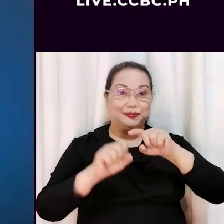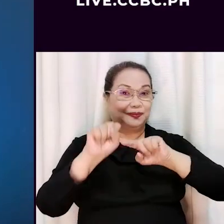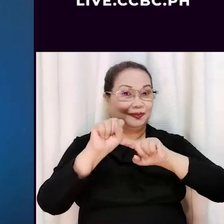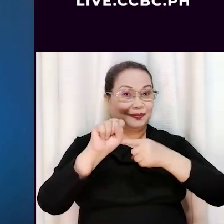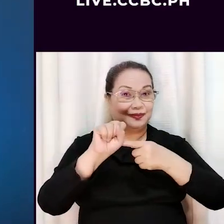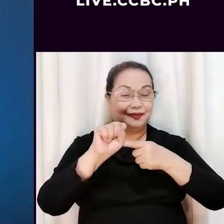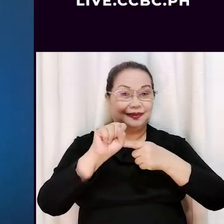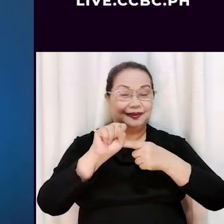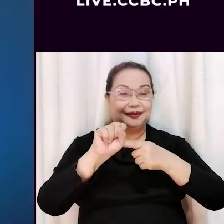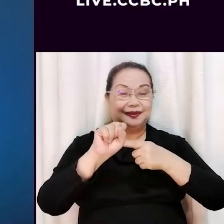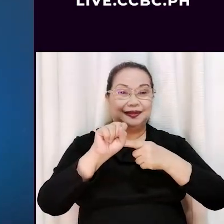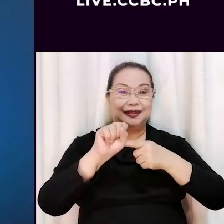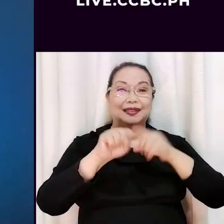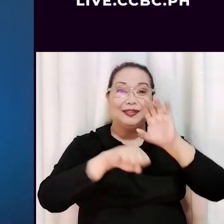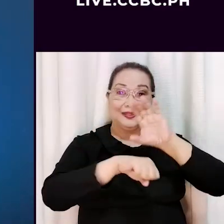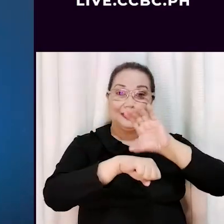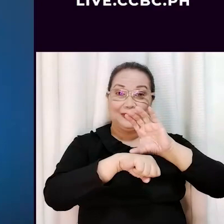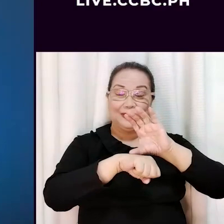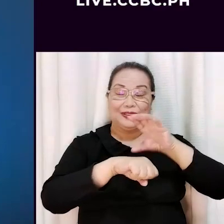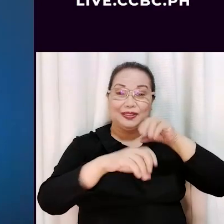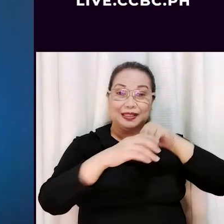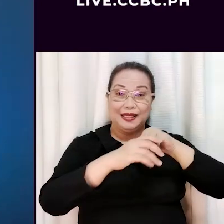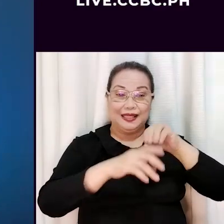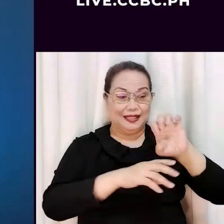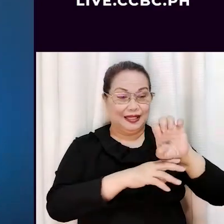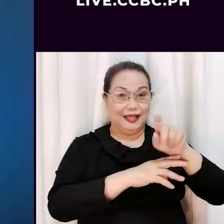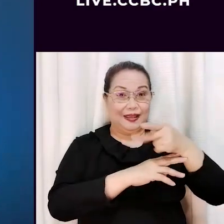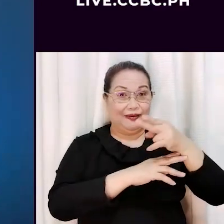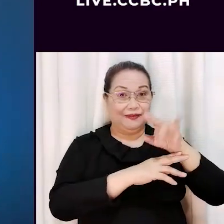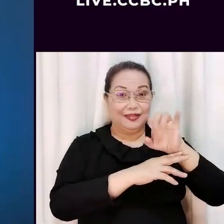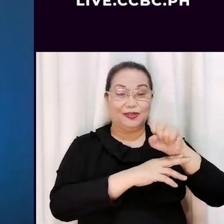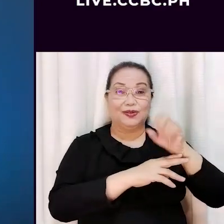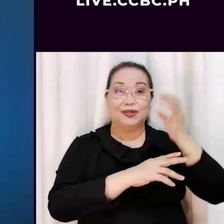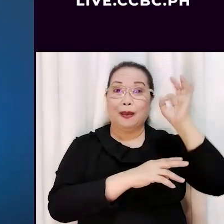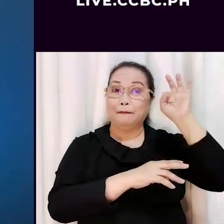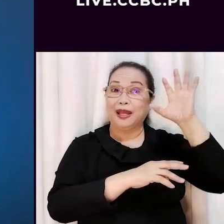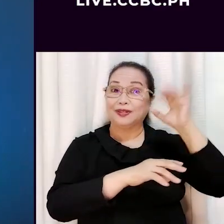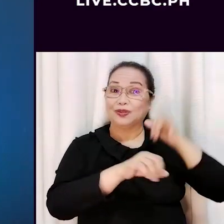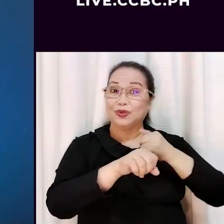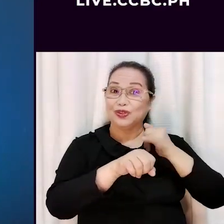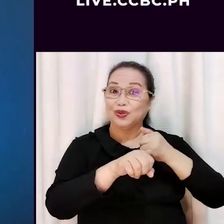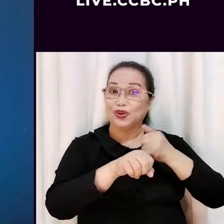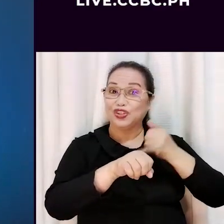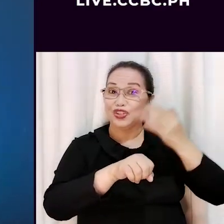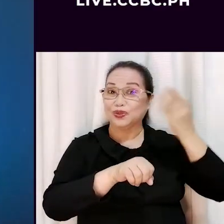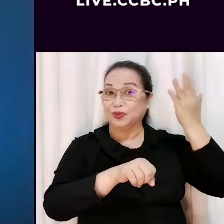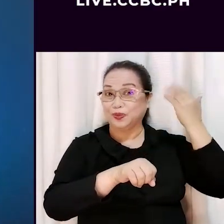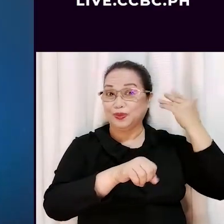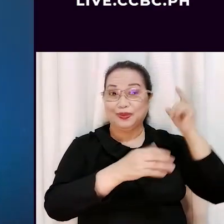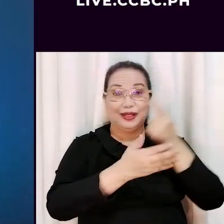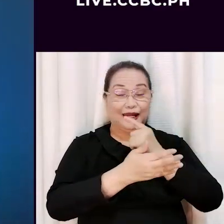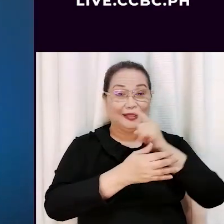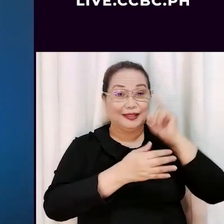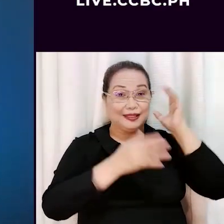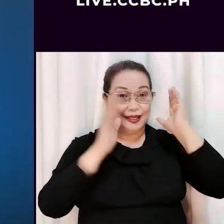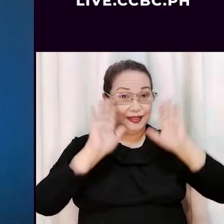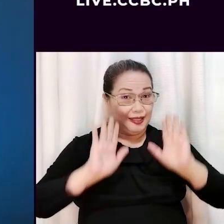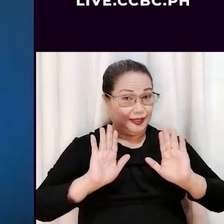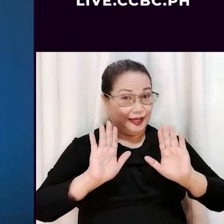book with the church in Ephesus last week. Thank you, Pastor George, for preaching us about